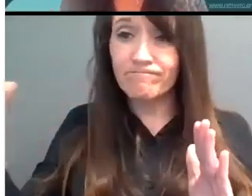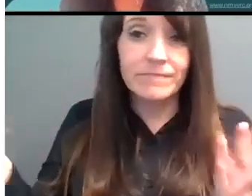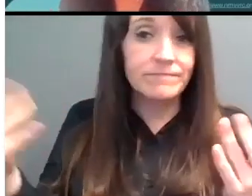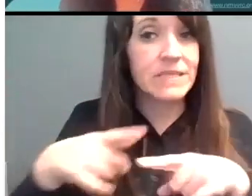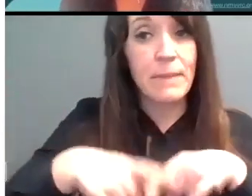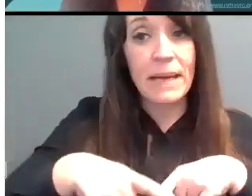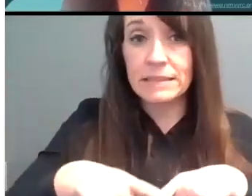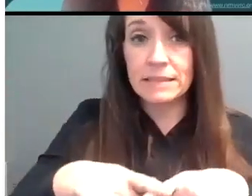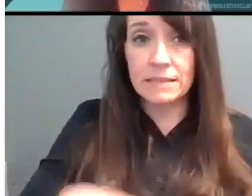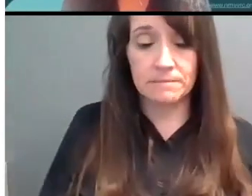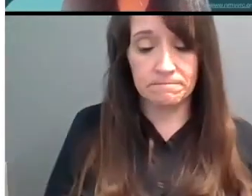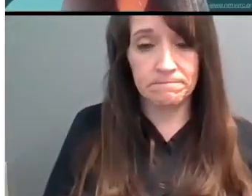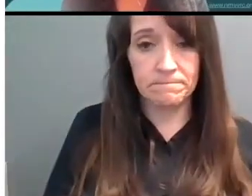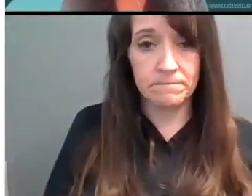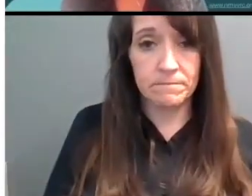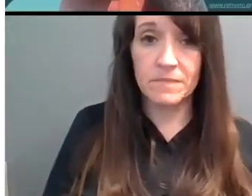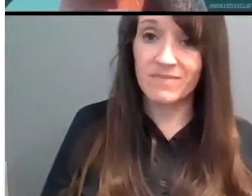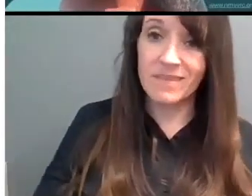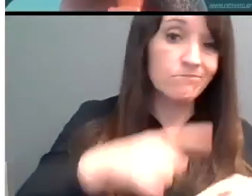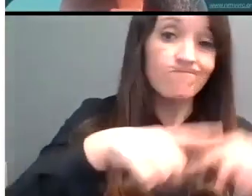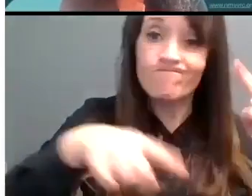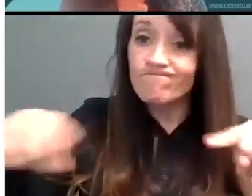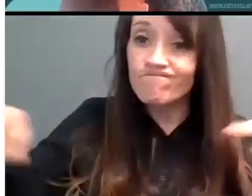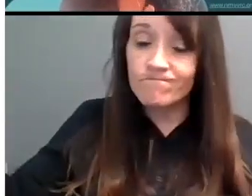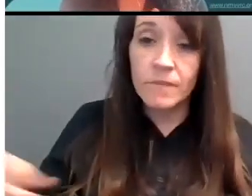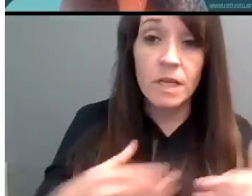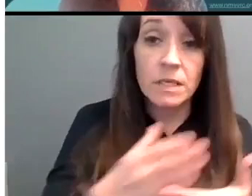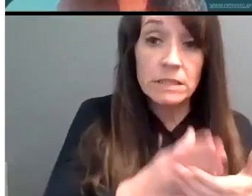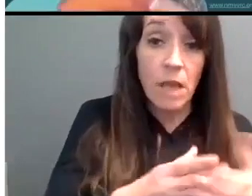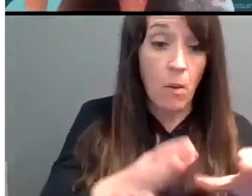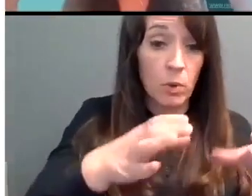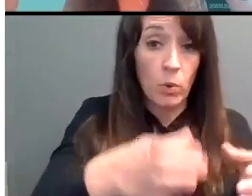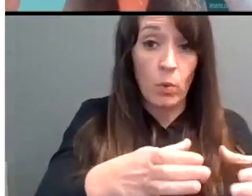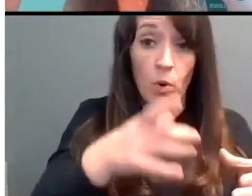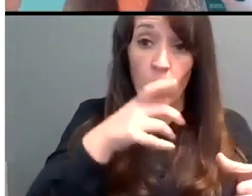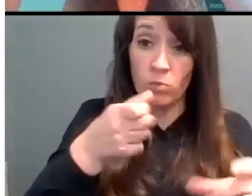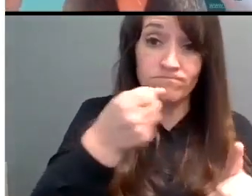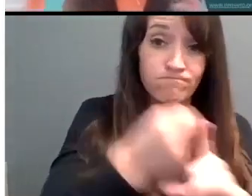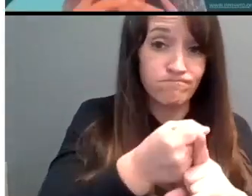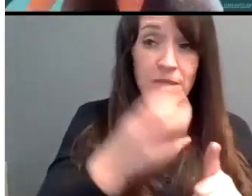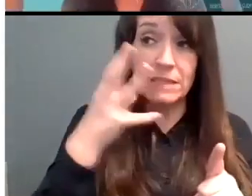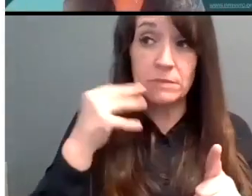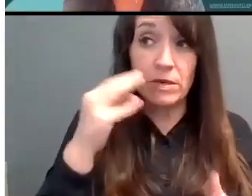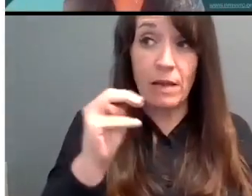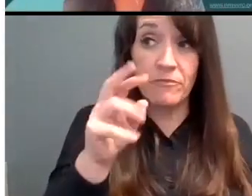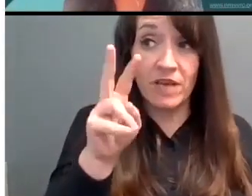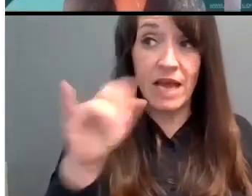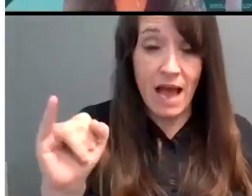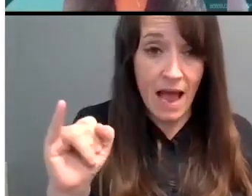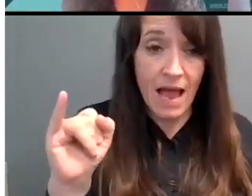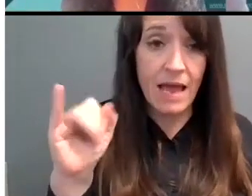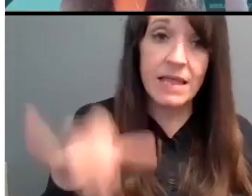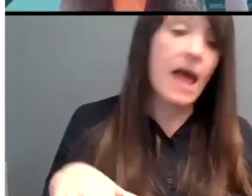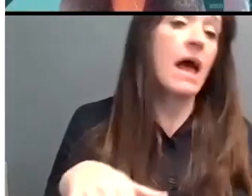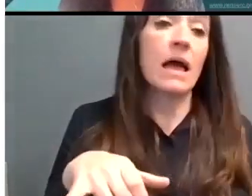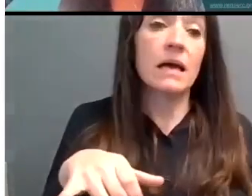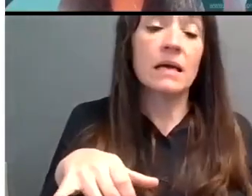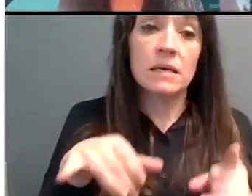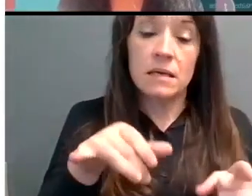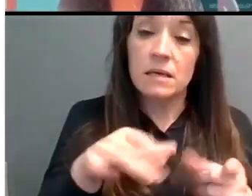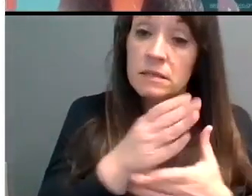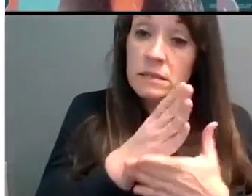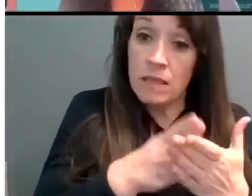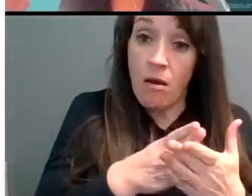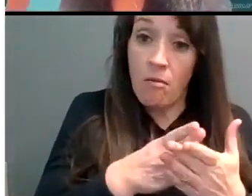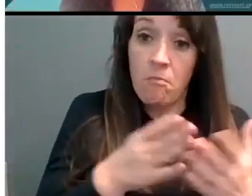Some, not everybody, because often people can be resilient and be in kind of have a range of responses, but some people